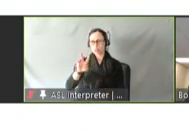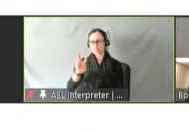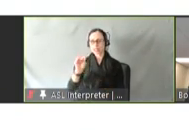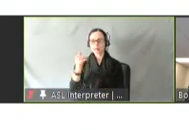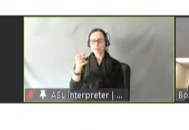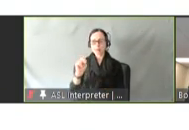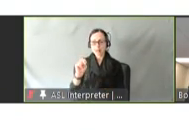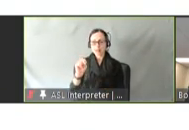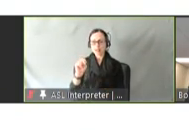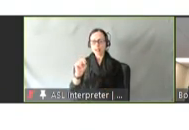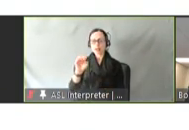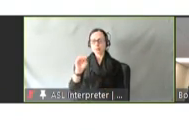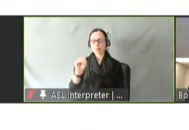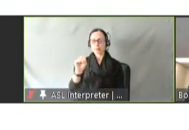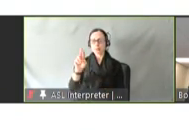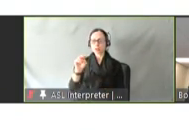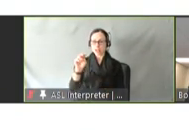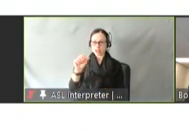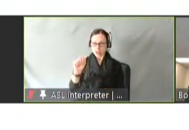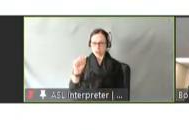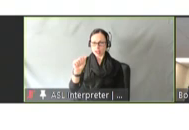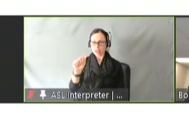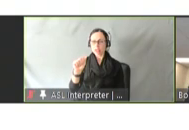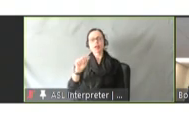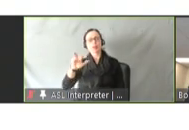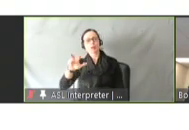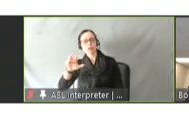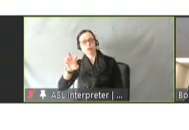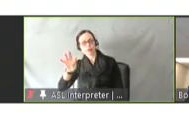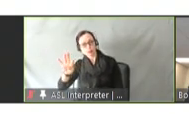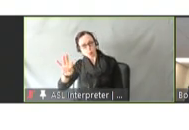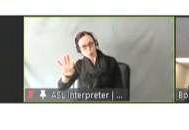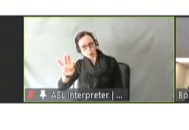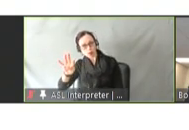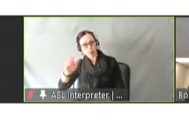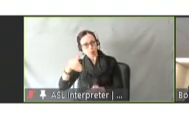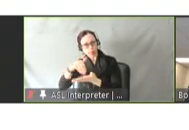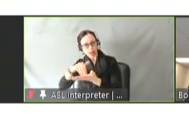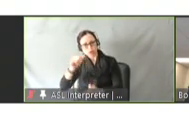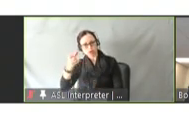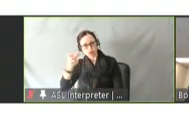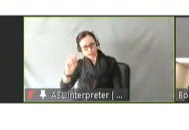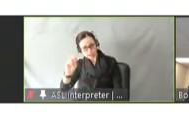messenger RNA vaccine booster doses and 334,000 Janssen booster